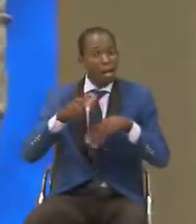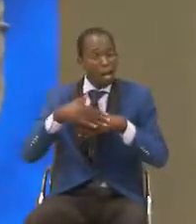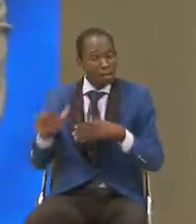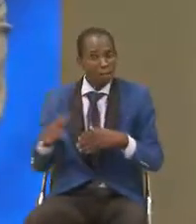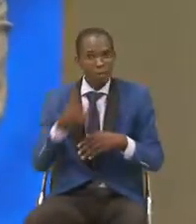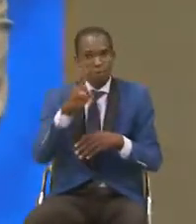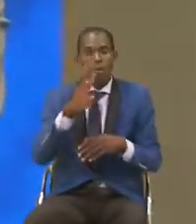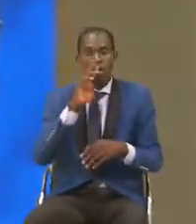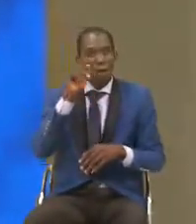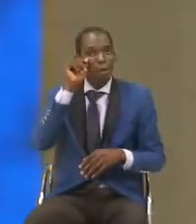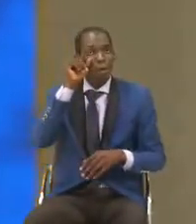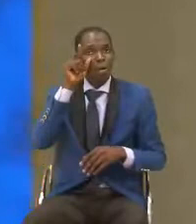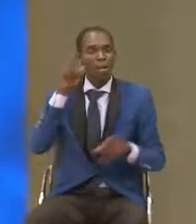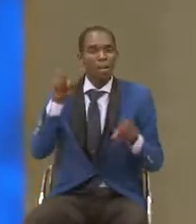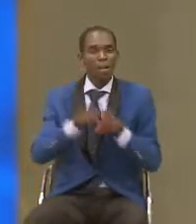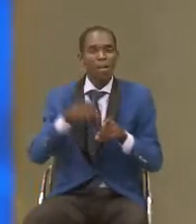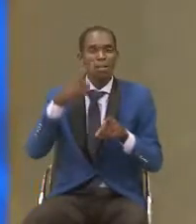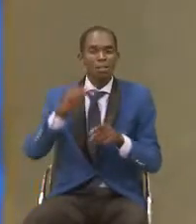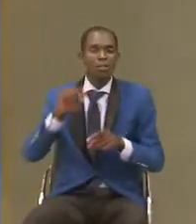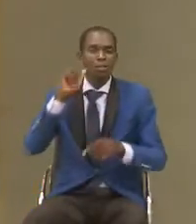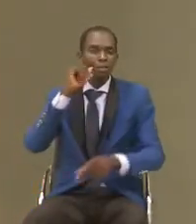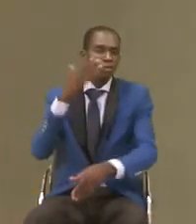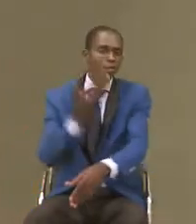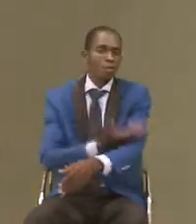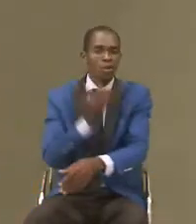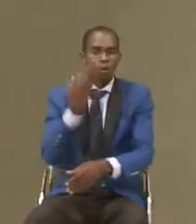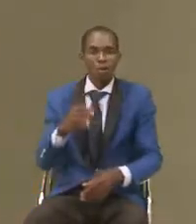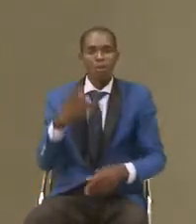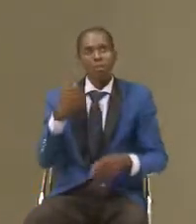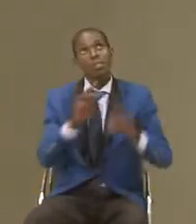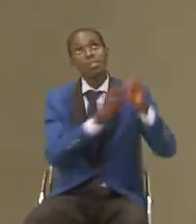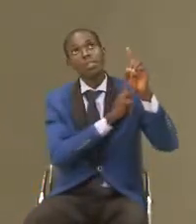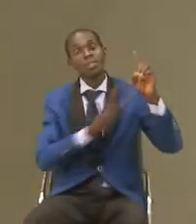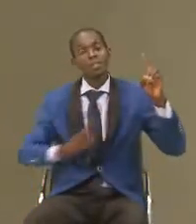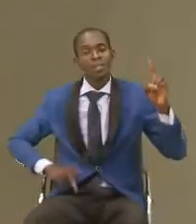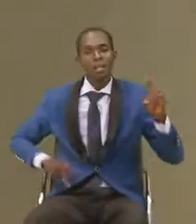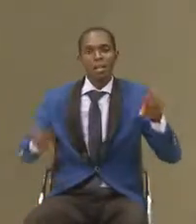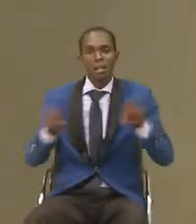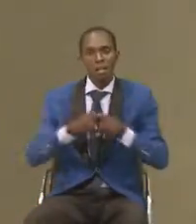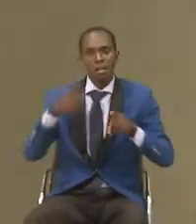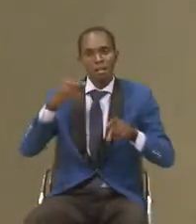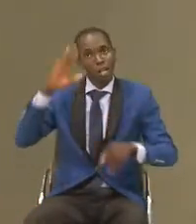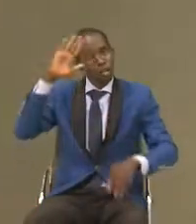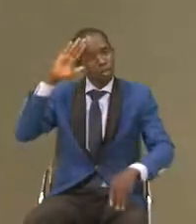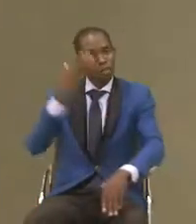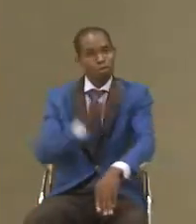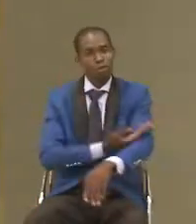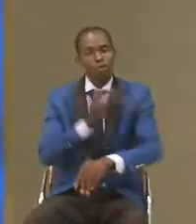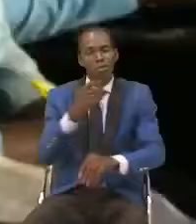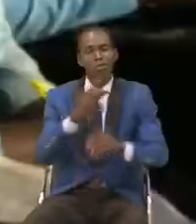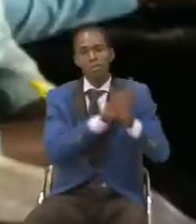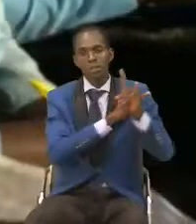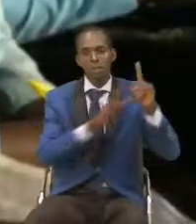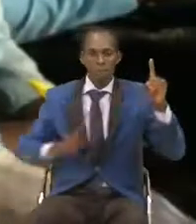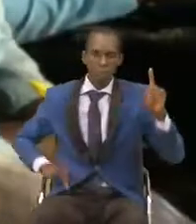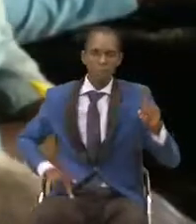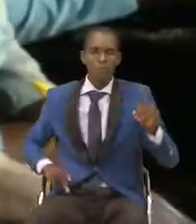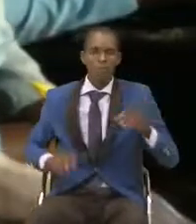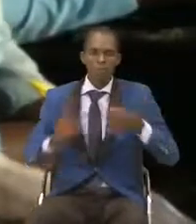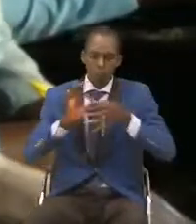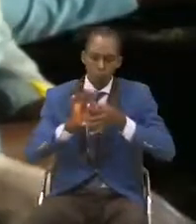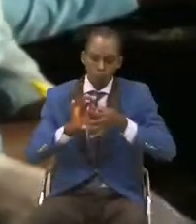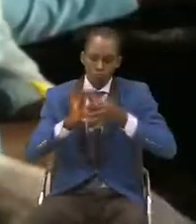down later after standing up, after awakening, like the daughter of the king, like